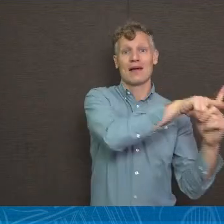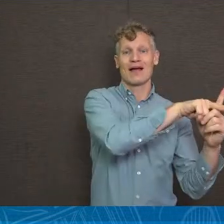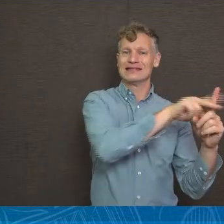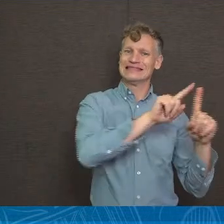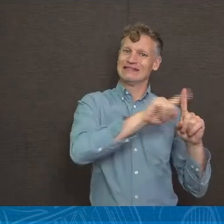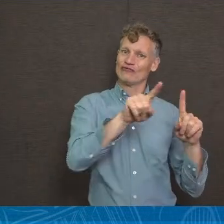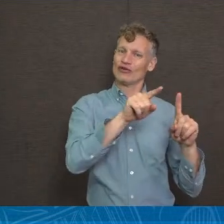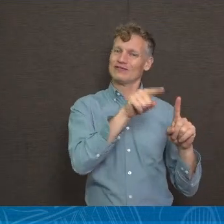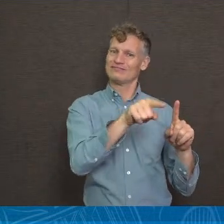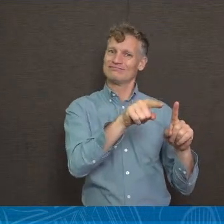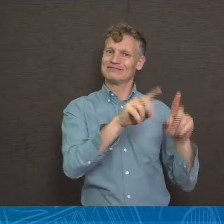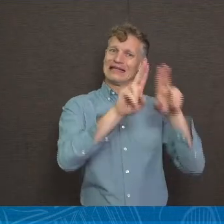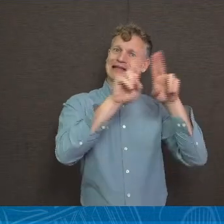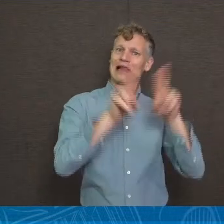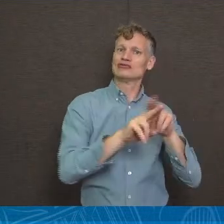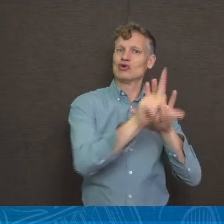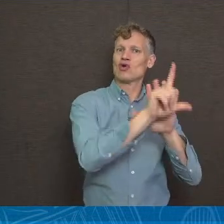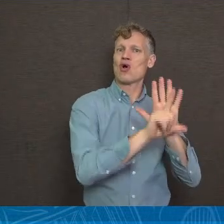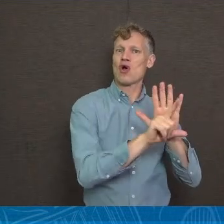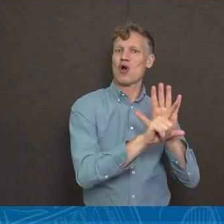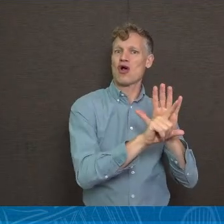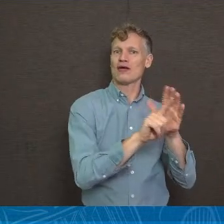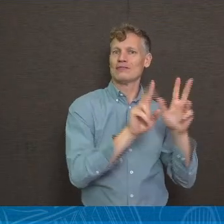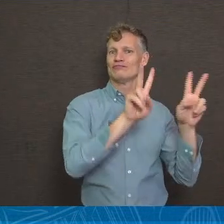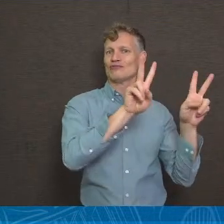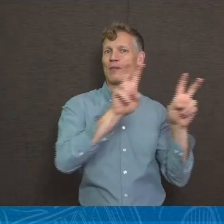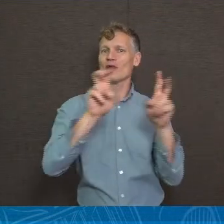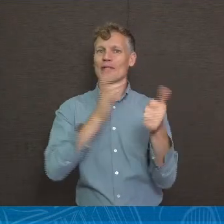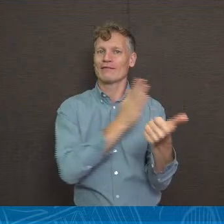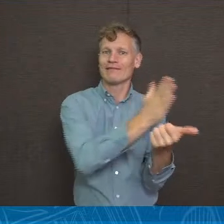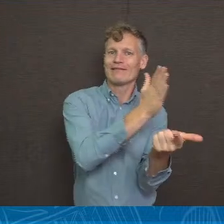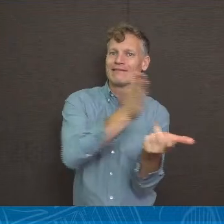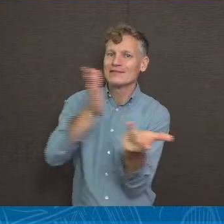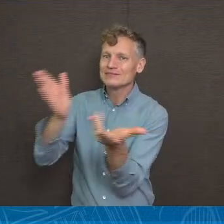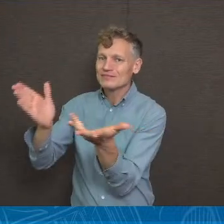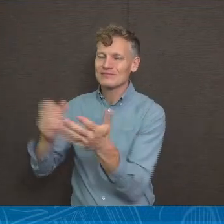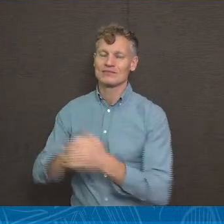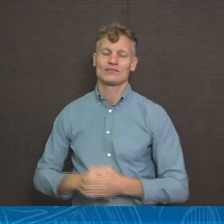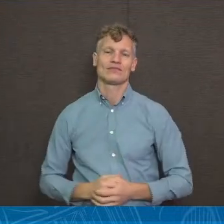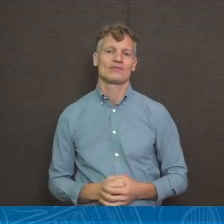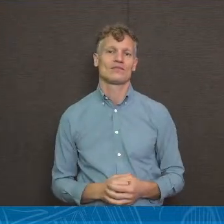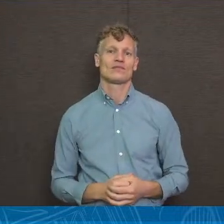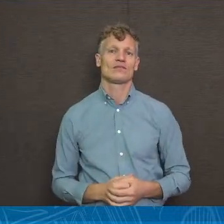So what it's asking is that in all those areas,